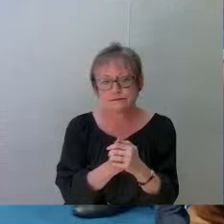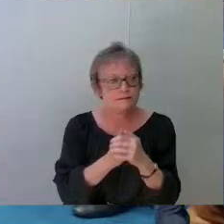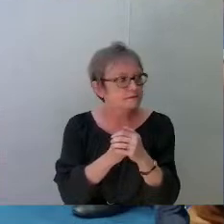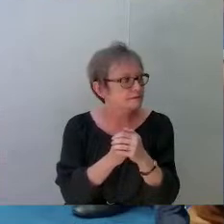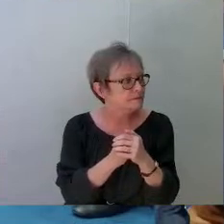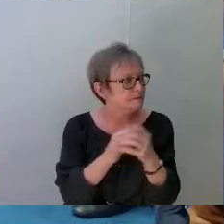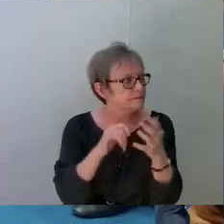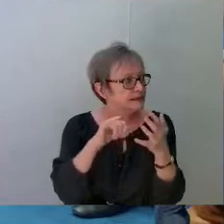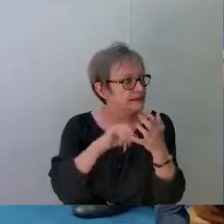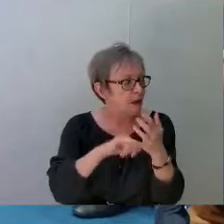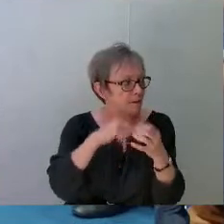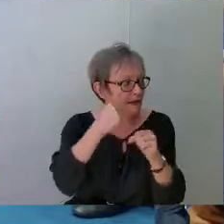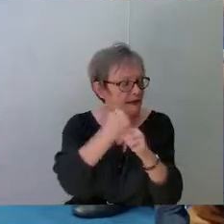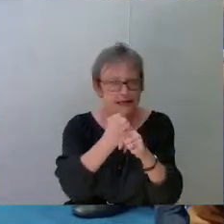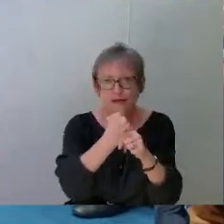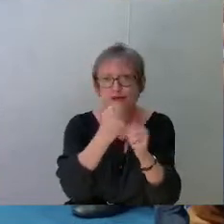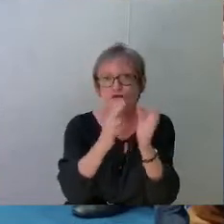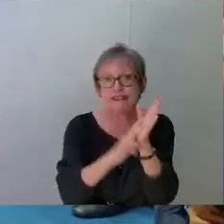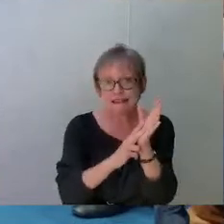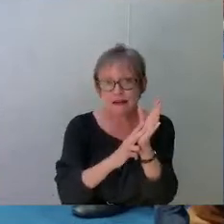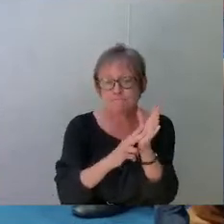Sakthi Venkatesan.